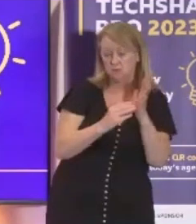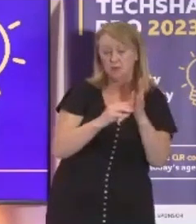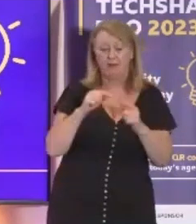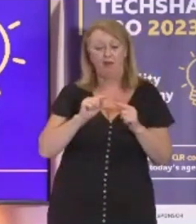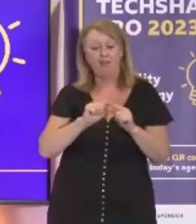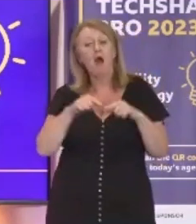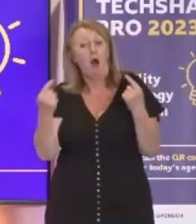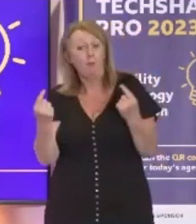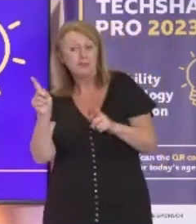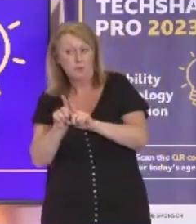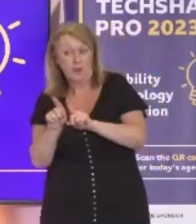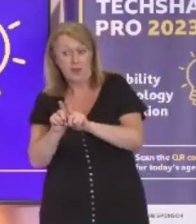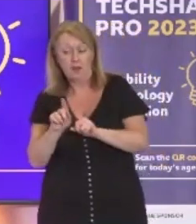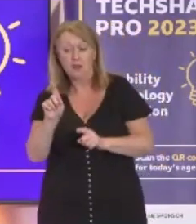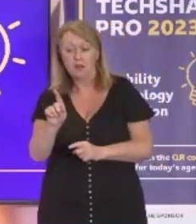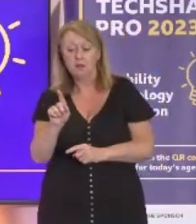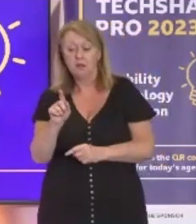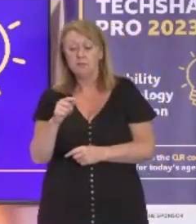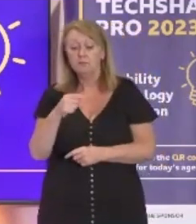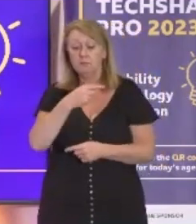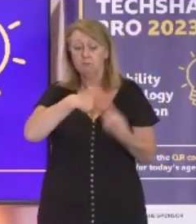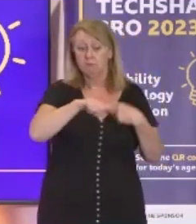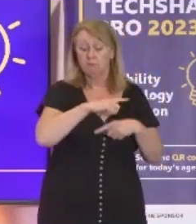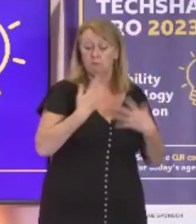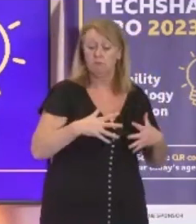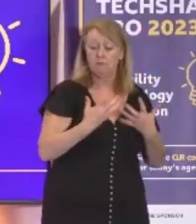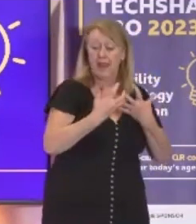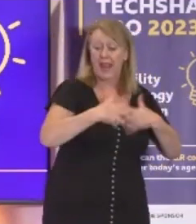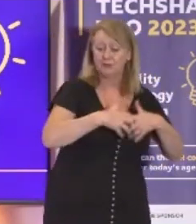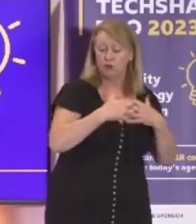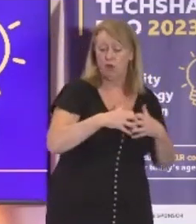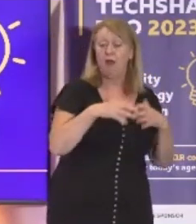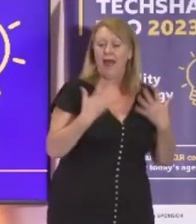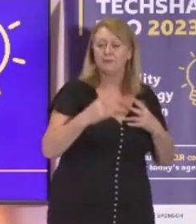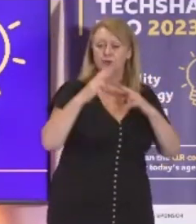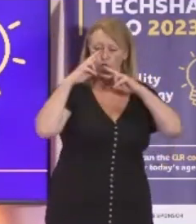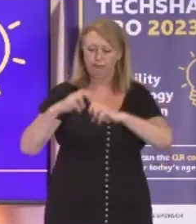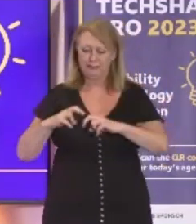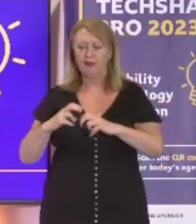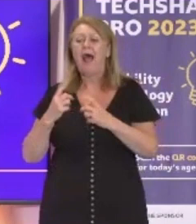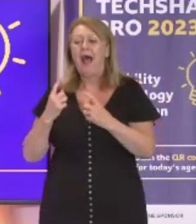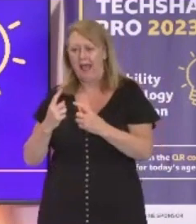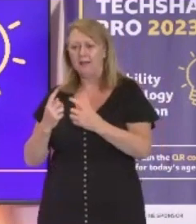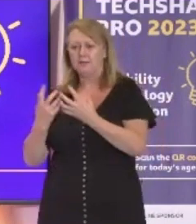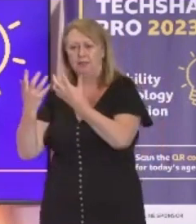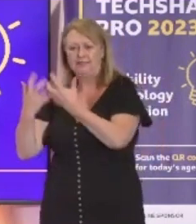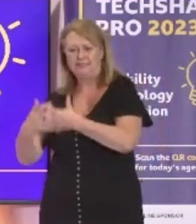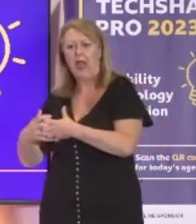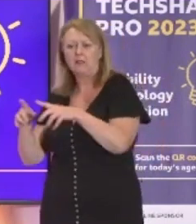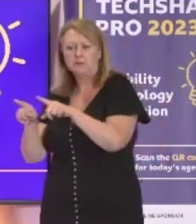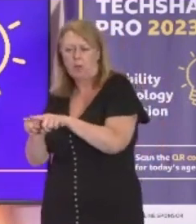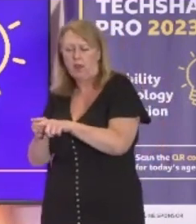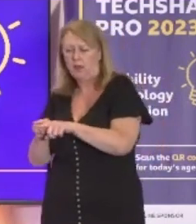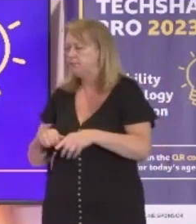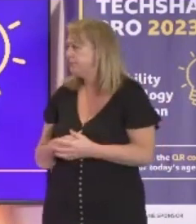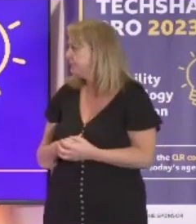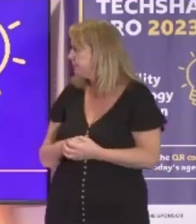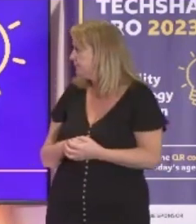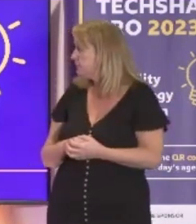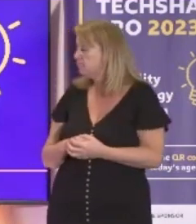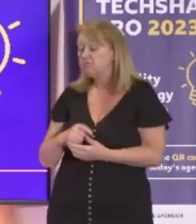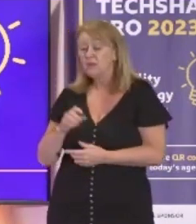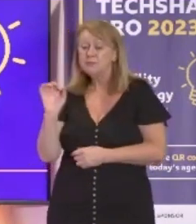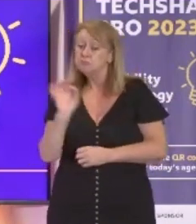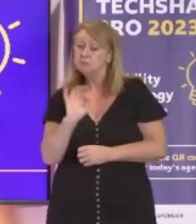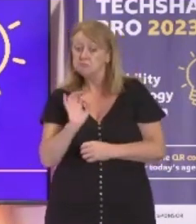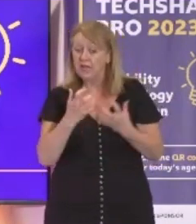offices. So those of us that have engineering will have both sort of research and the tech. If it's a site that doesn't have